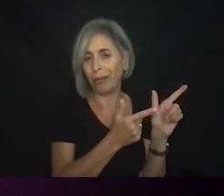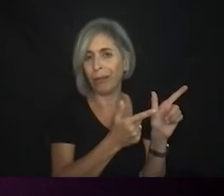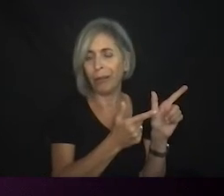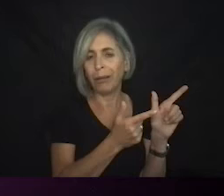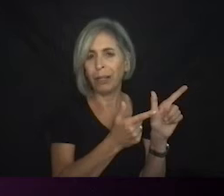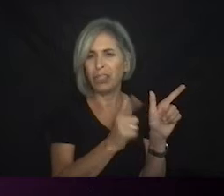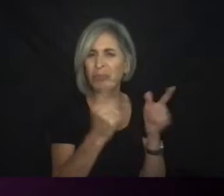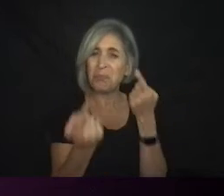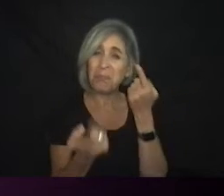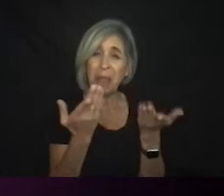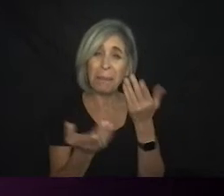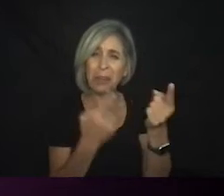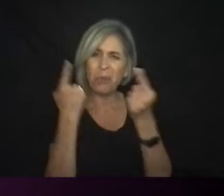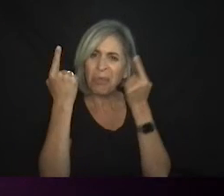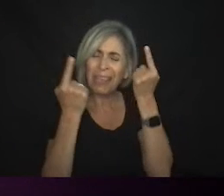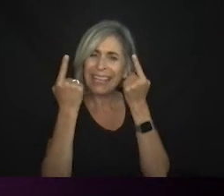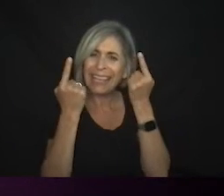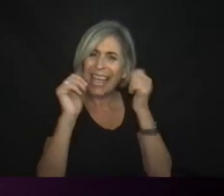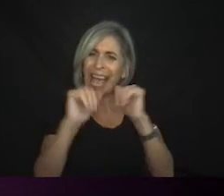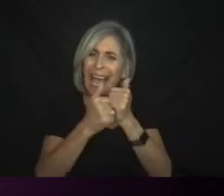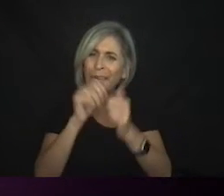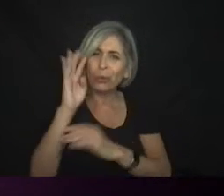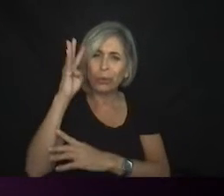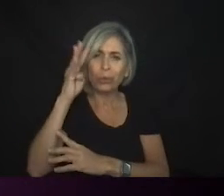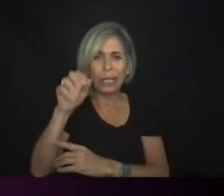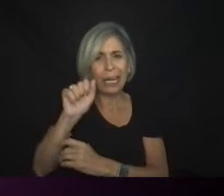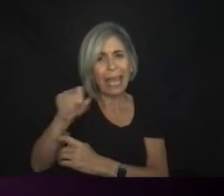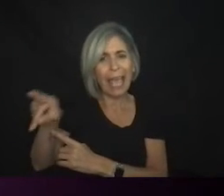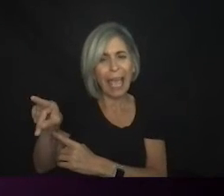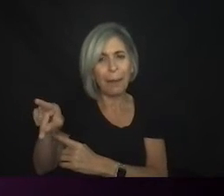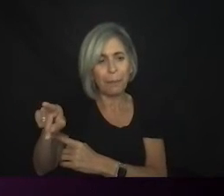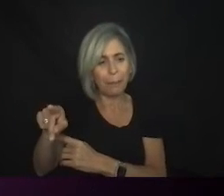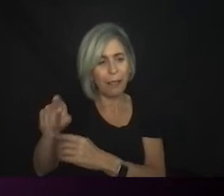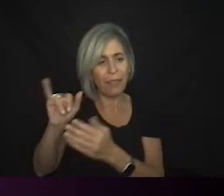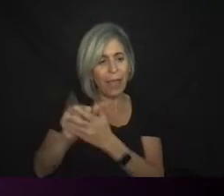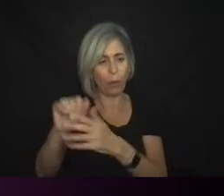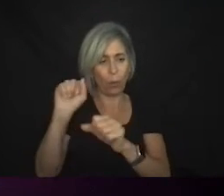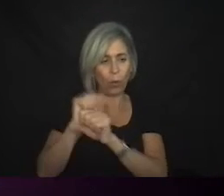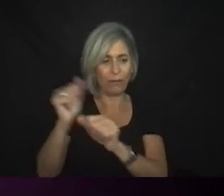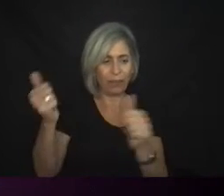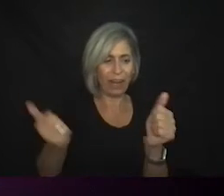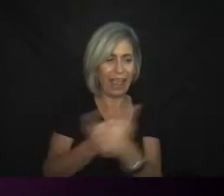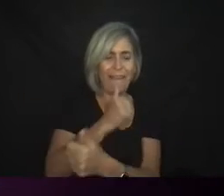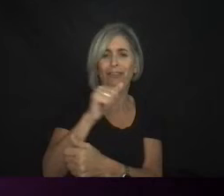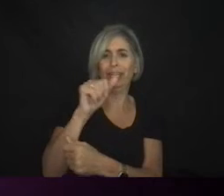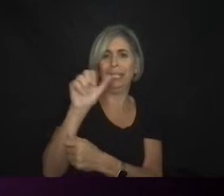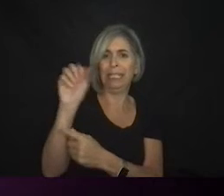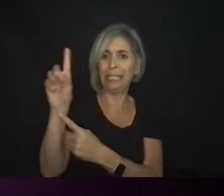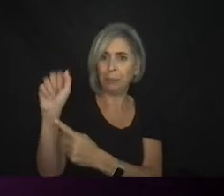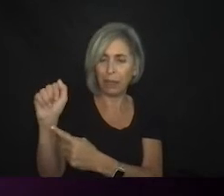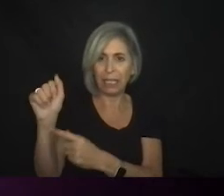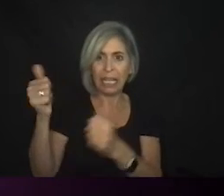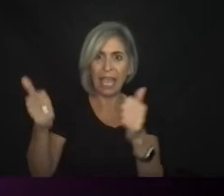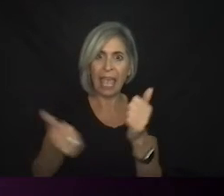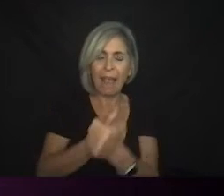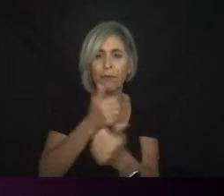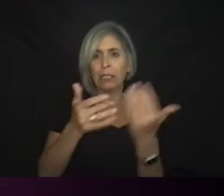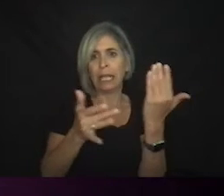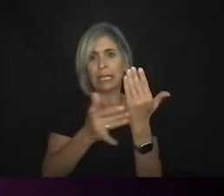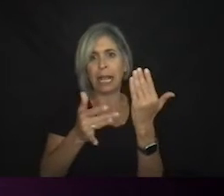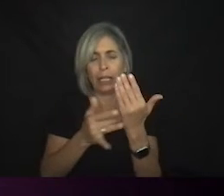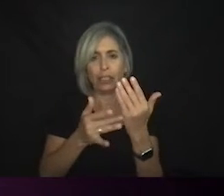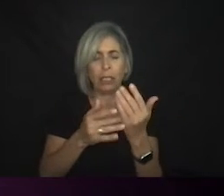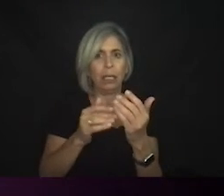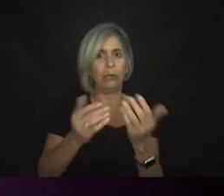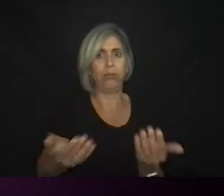you may be thinking, how do I create apps that work for every disability and every assistive technology? Like, this seems really overwhelming.